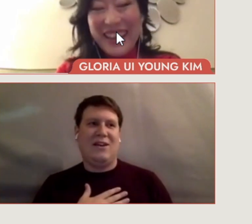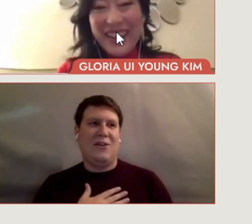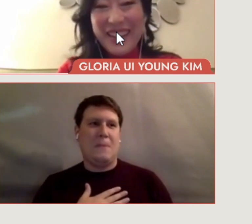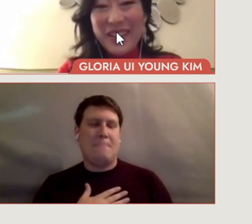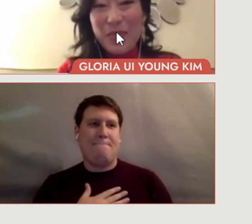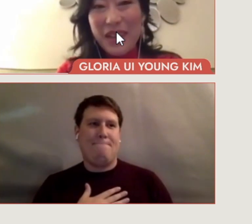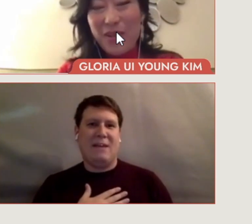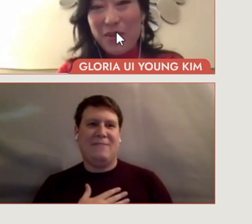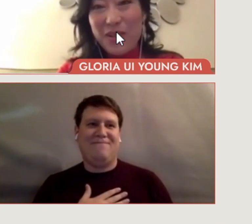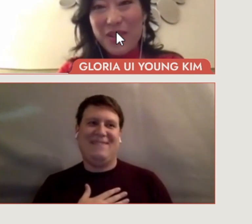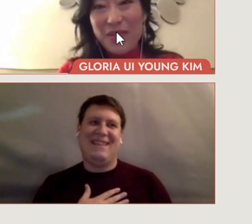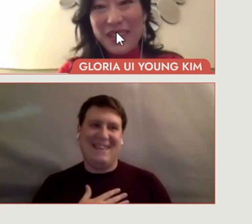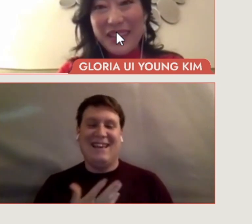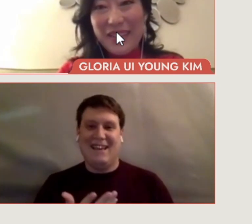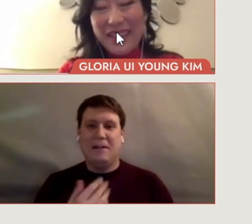And